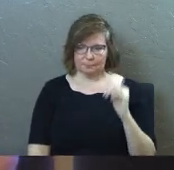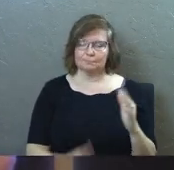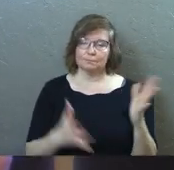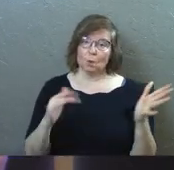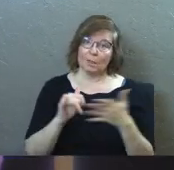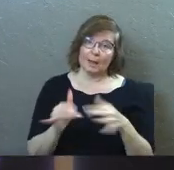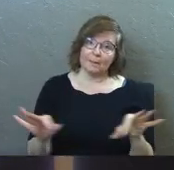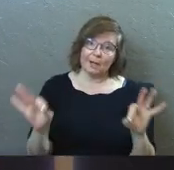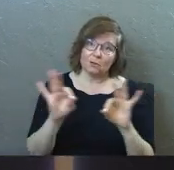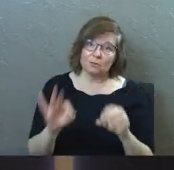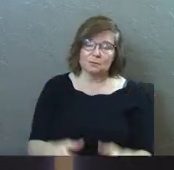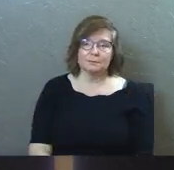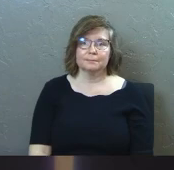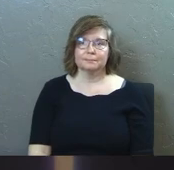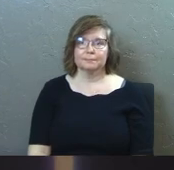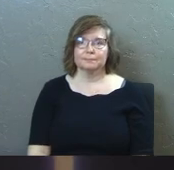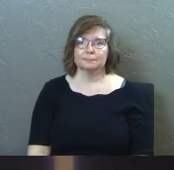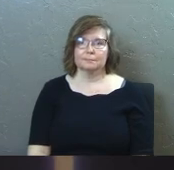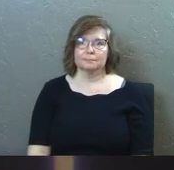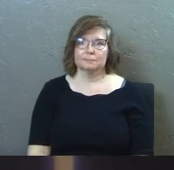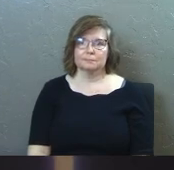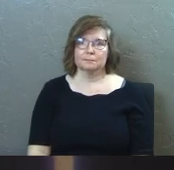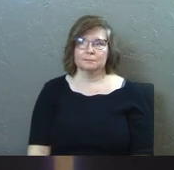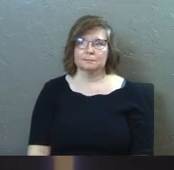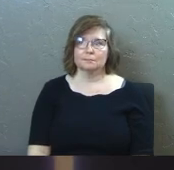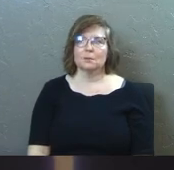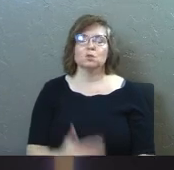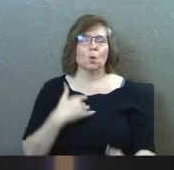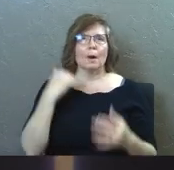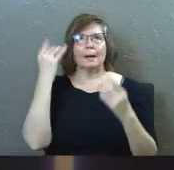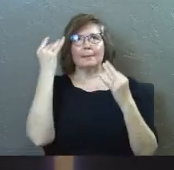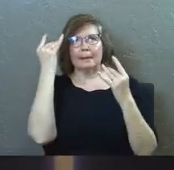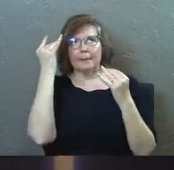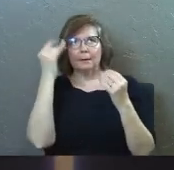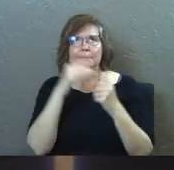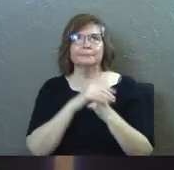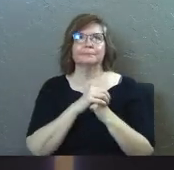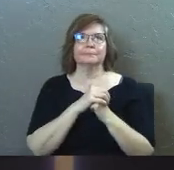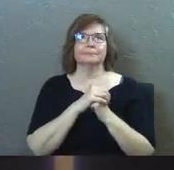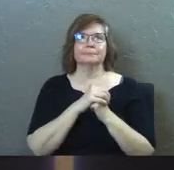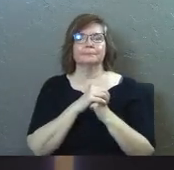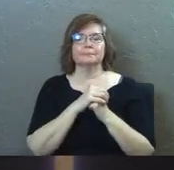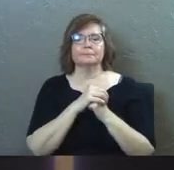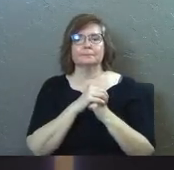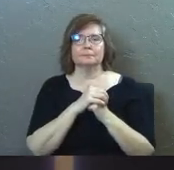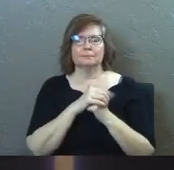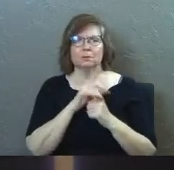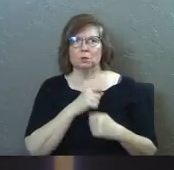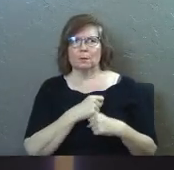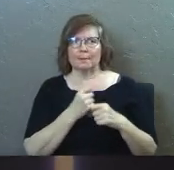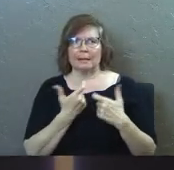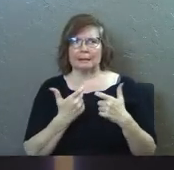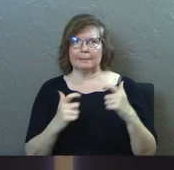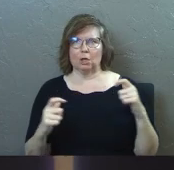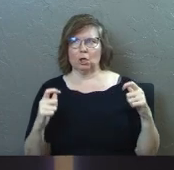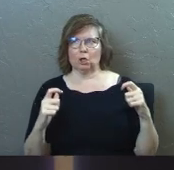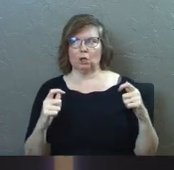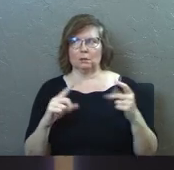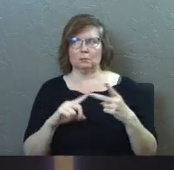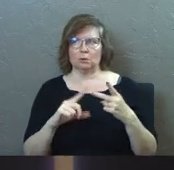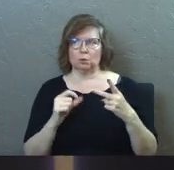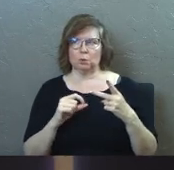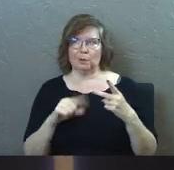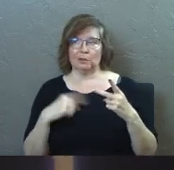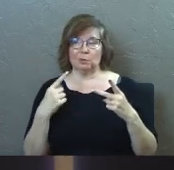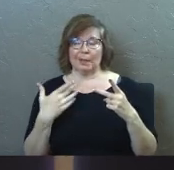So that matters. So I'm thinking about all this. Should we make this bigger? Should we do